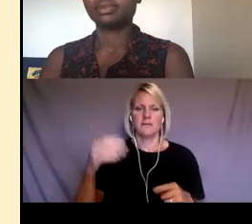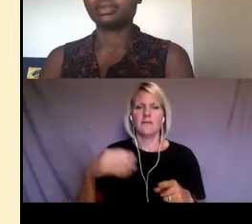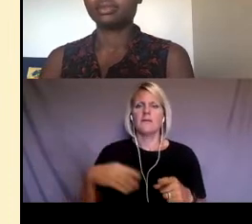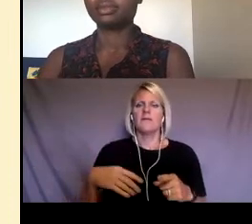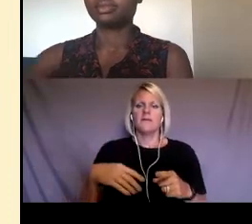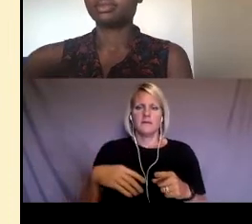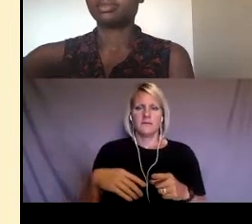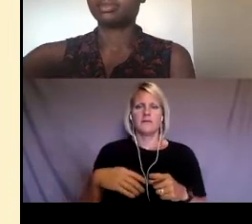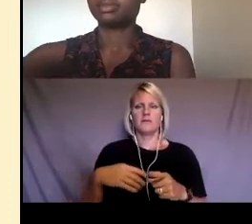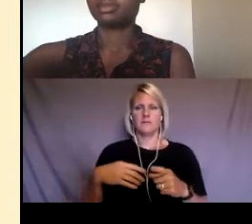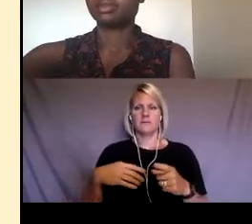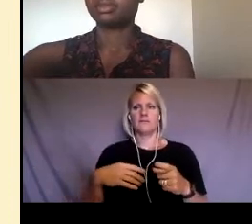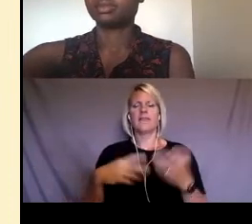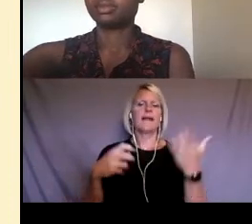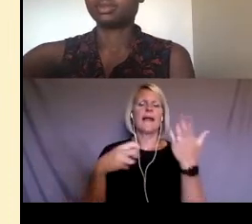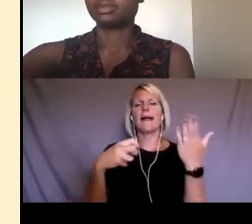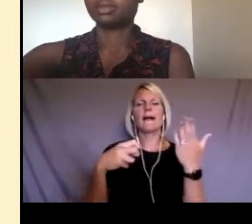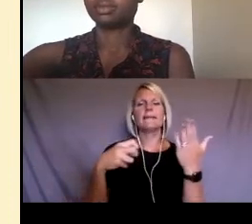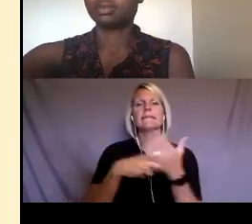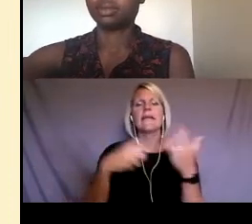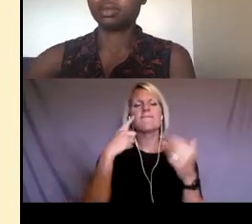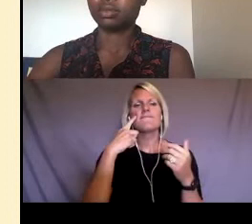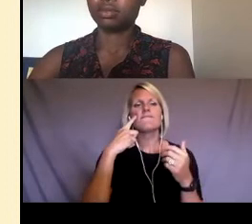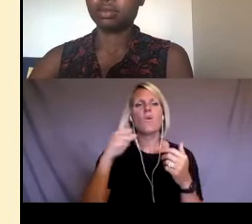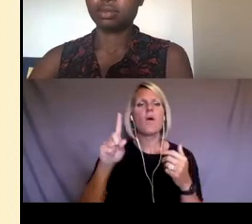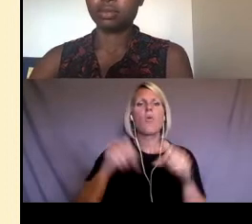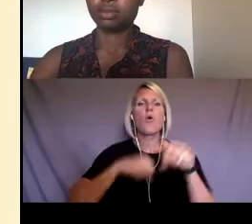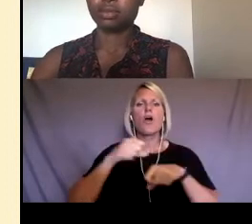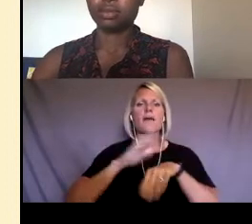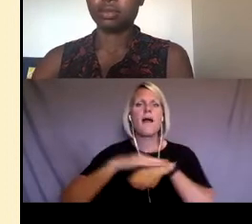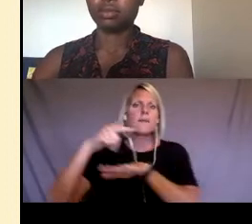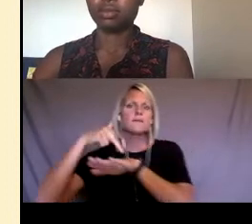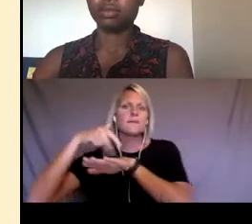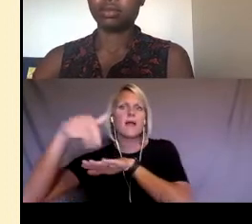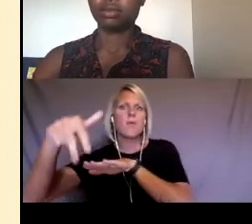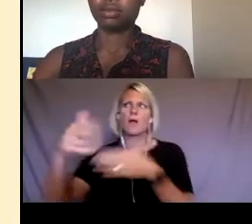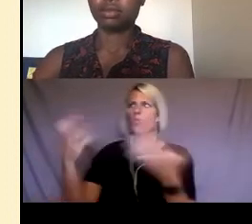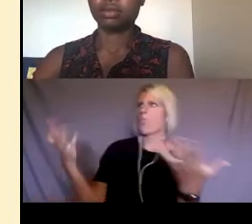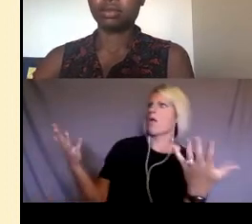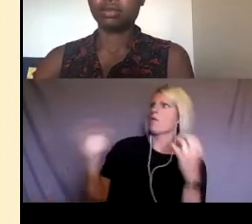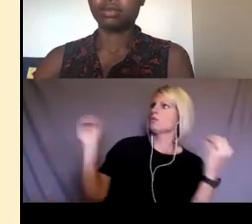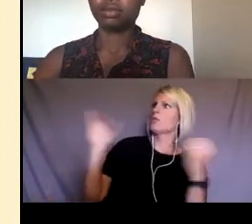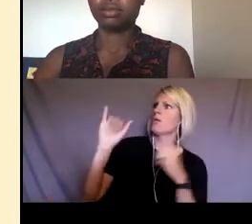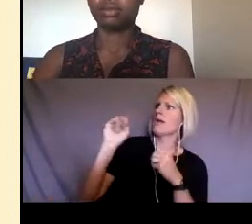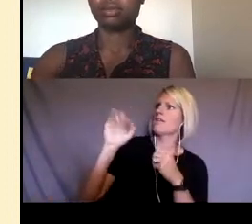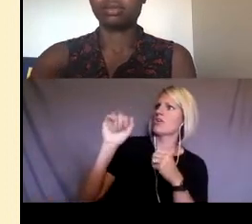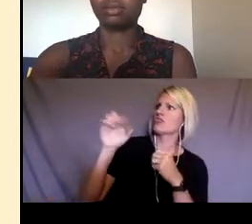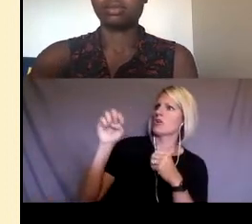a ticket for like not jaywalking, but like riding on the sidewalk when you don't have infrastructure in the street.